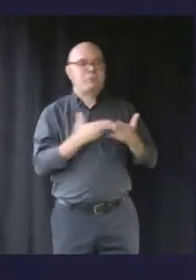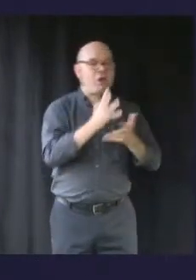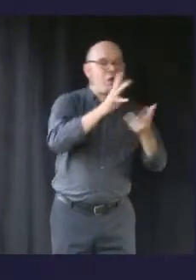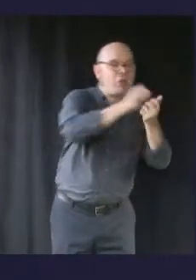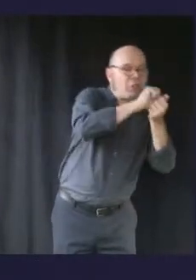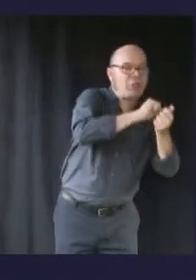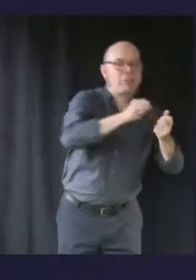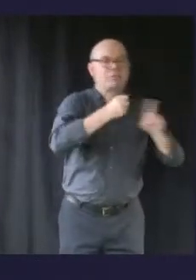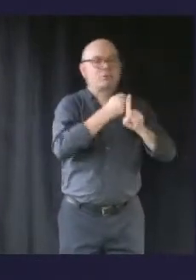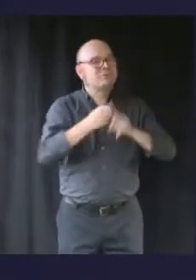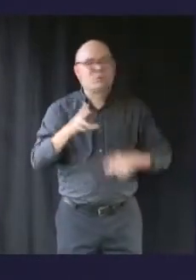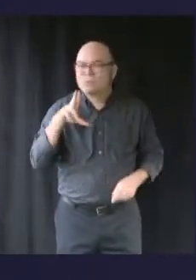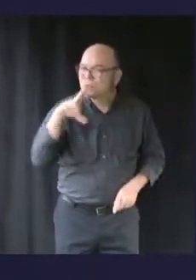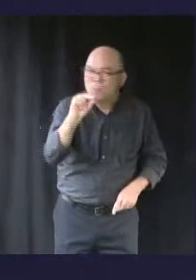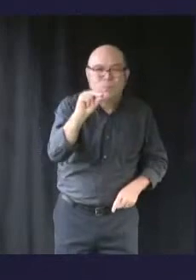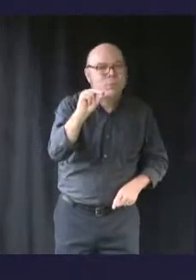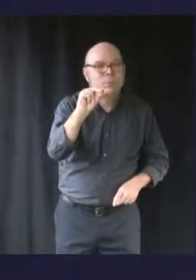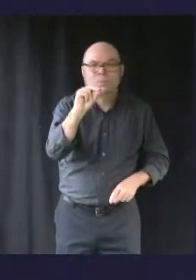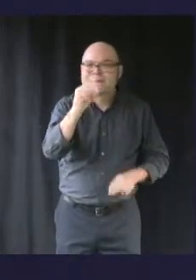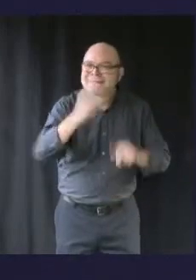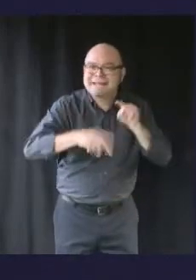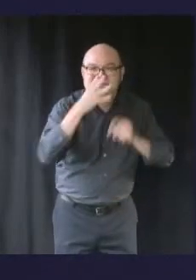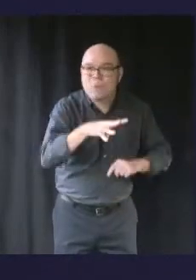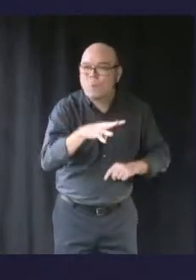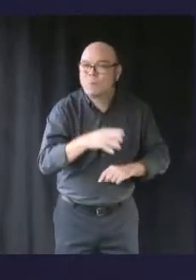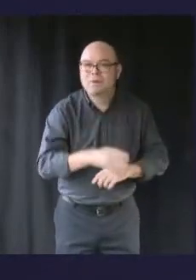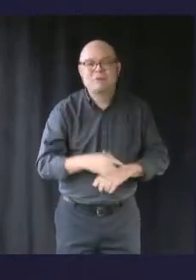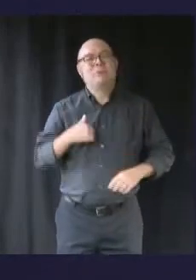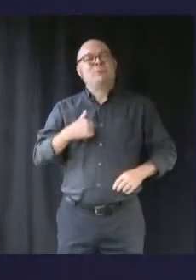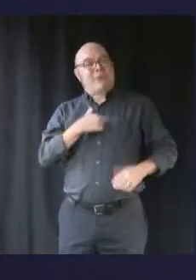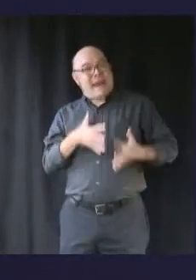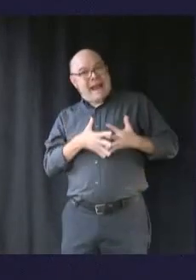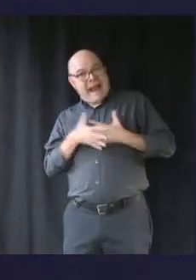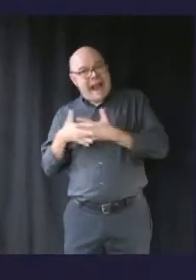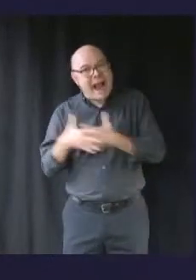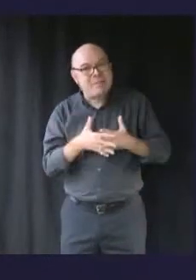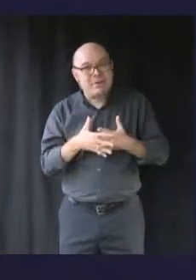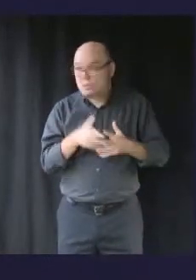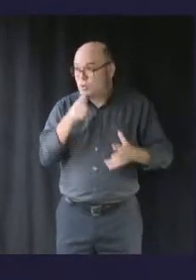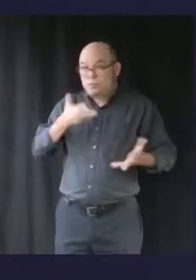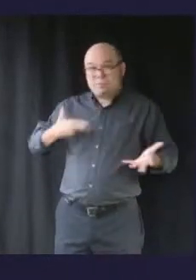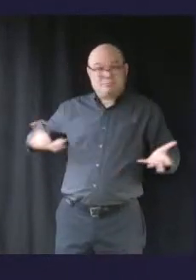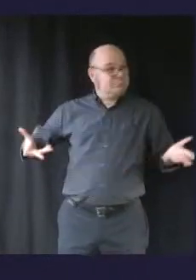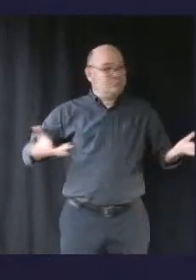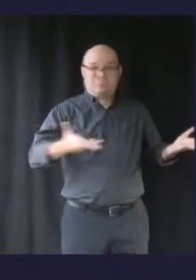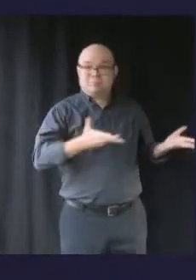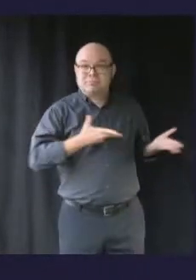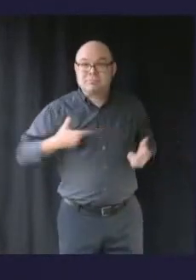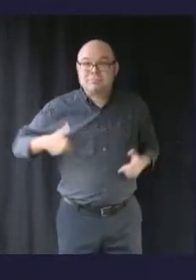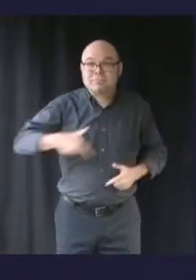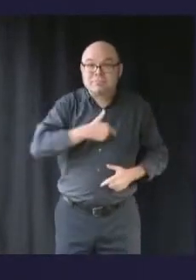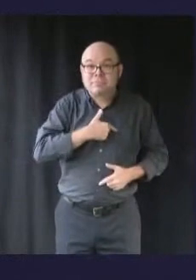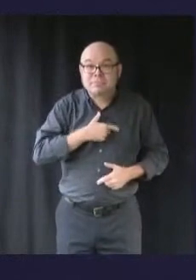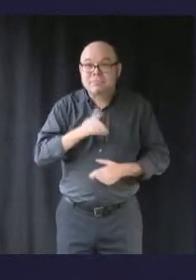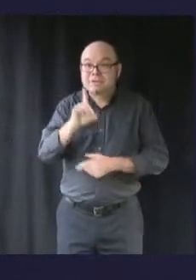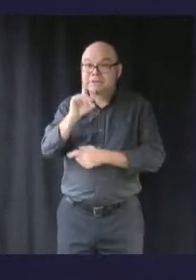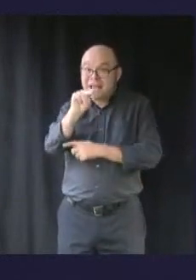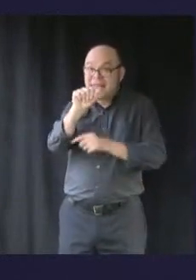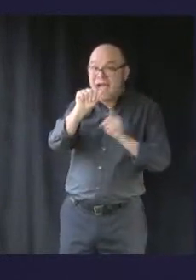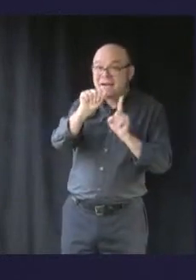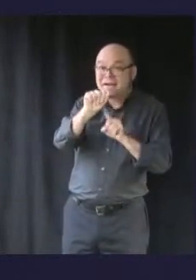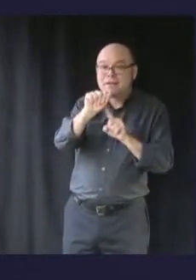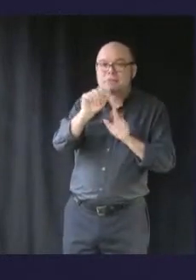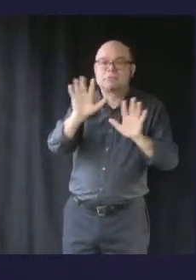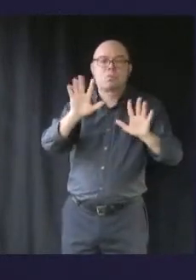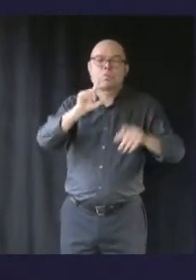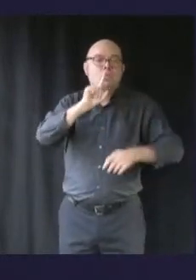That's who we are as Americans. It's part of our DNA. We've fought, we've marched, we've